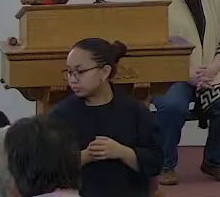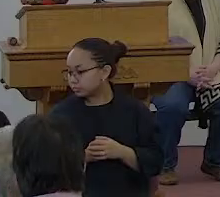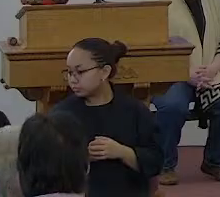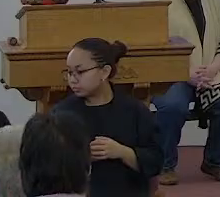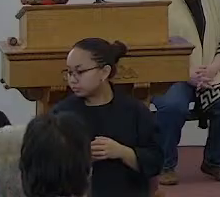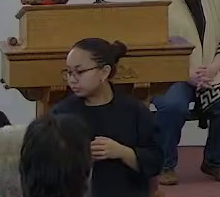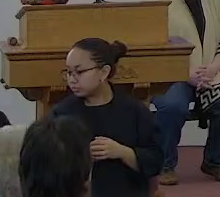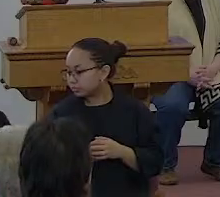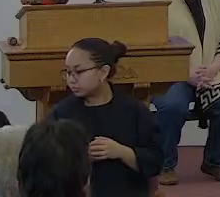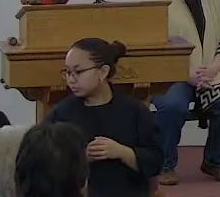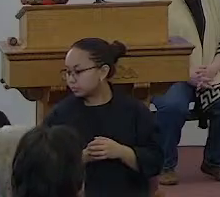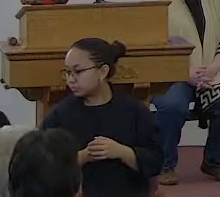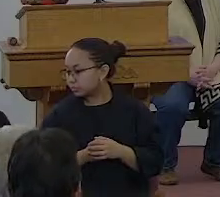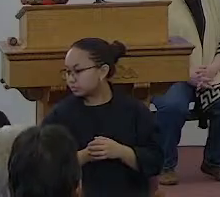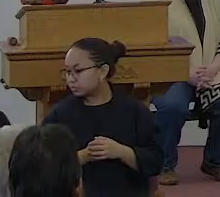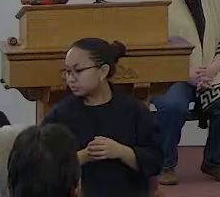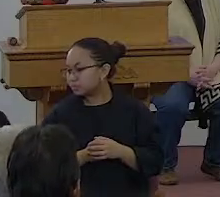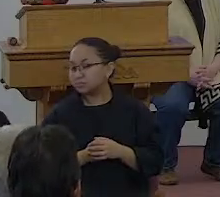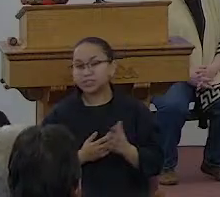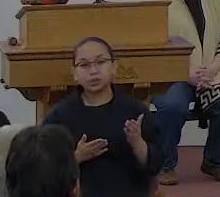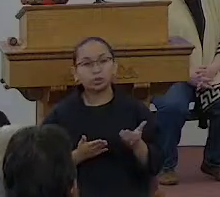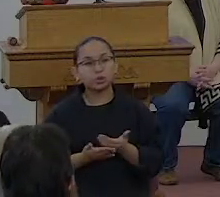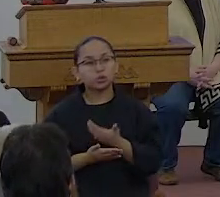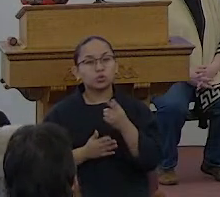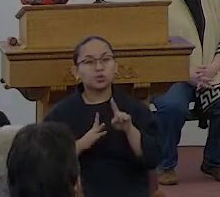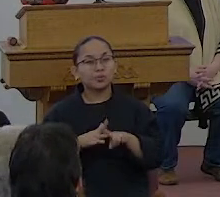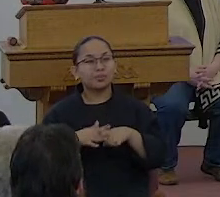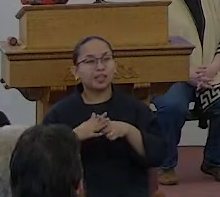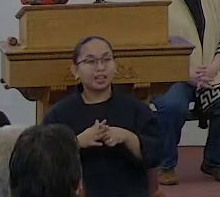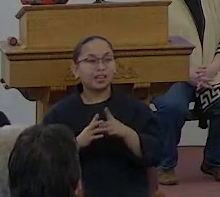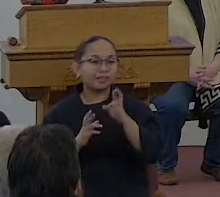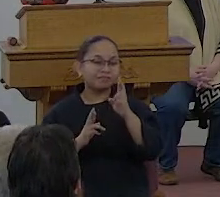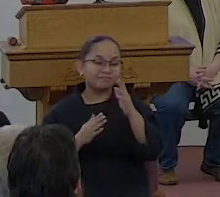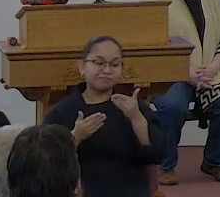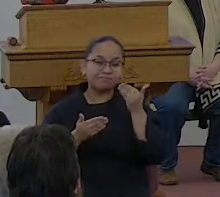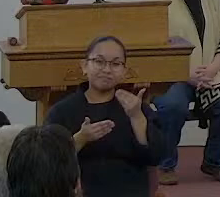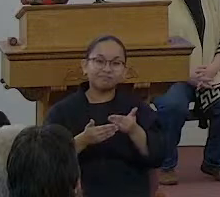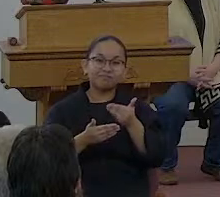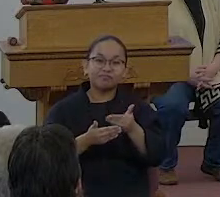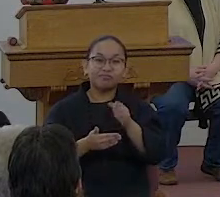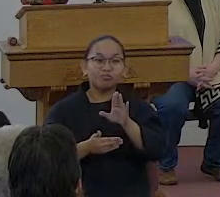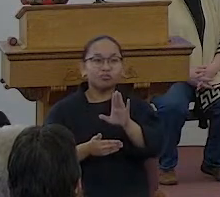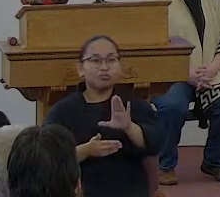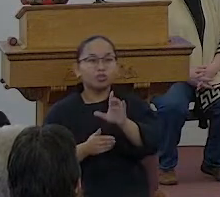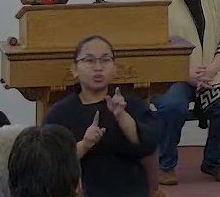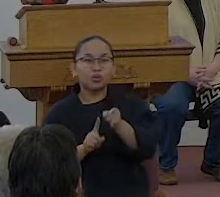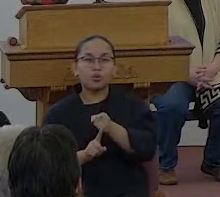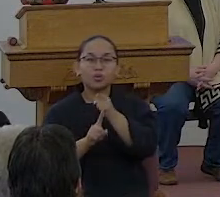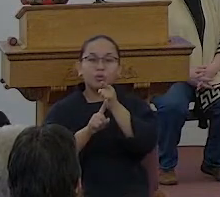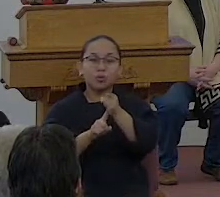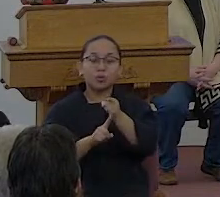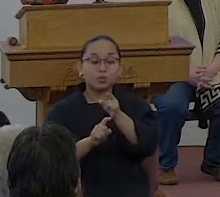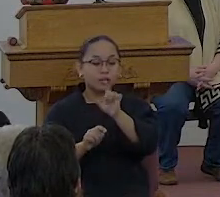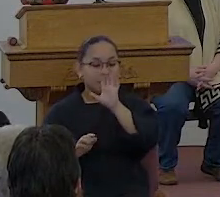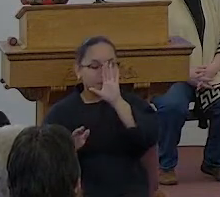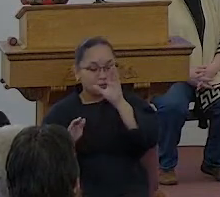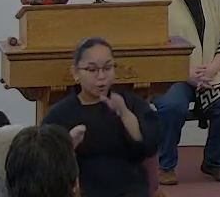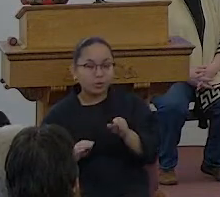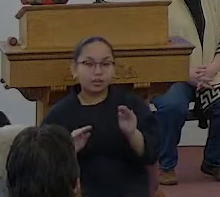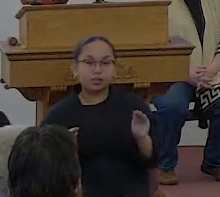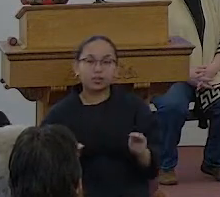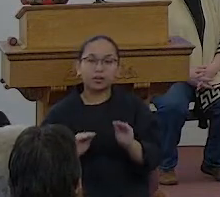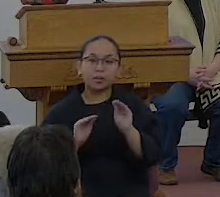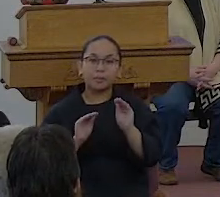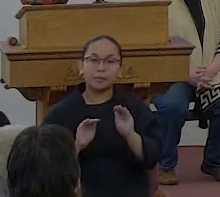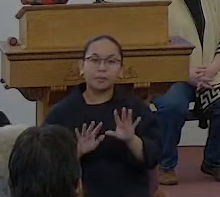It's a clean slate that may bring you closer to your dreams. Focus on the magic of the beginning of